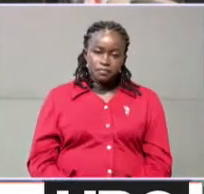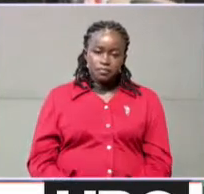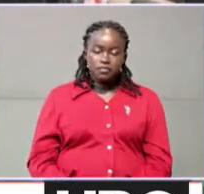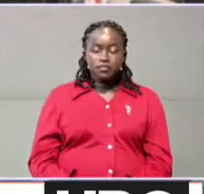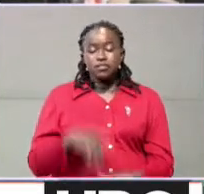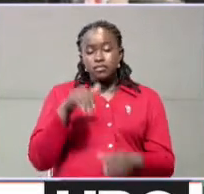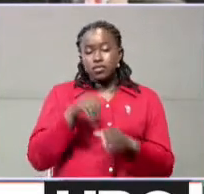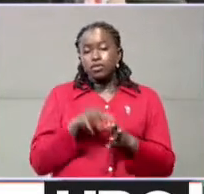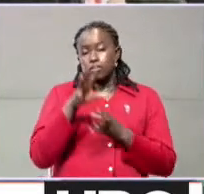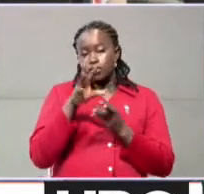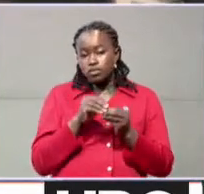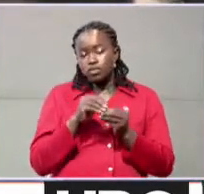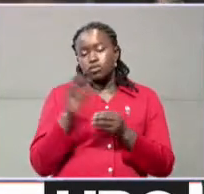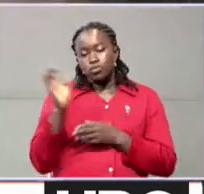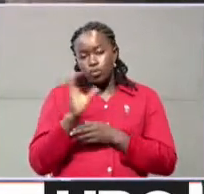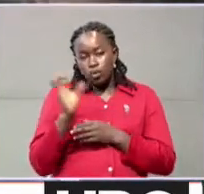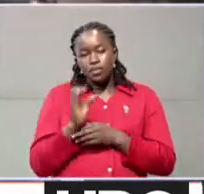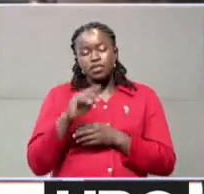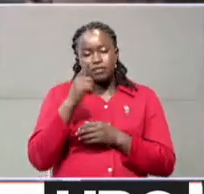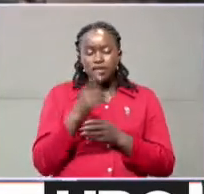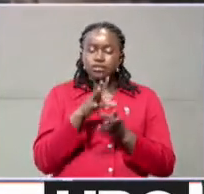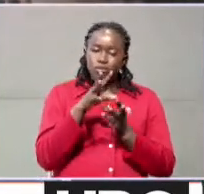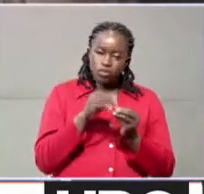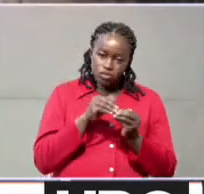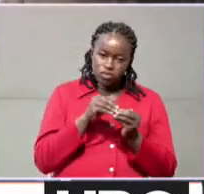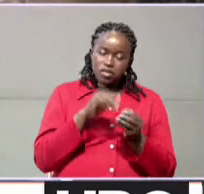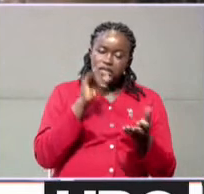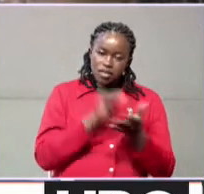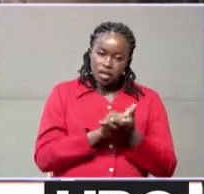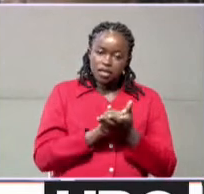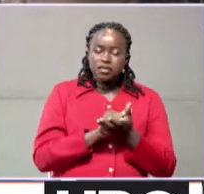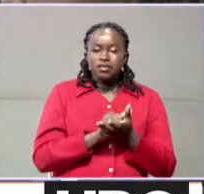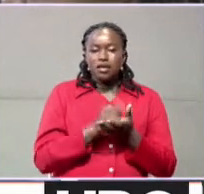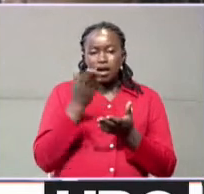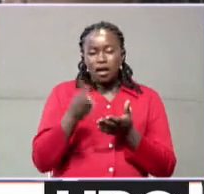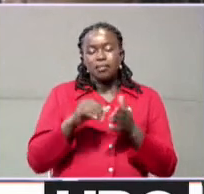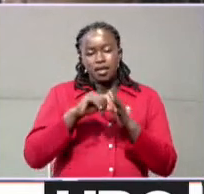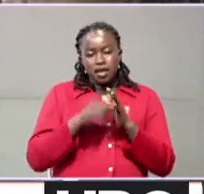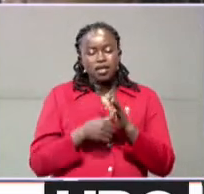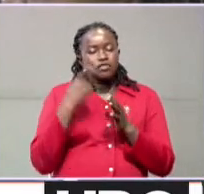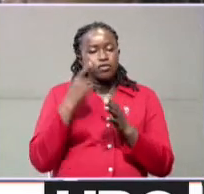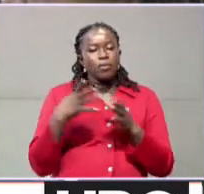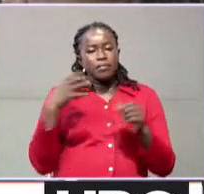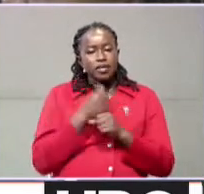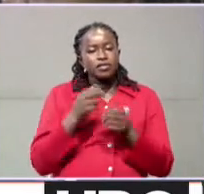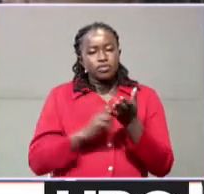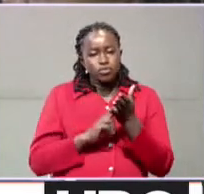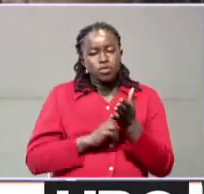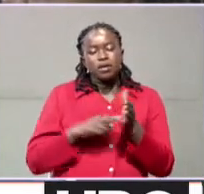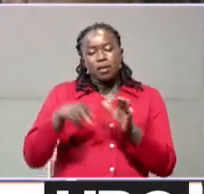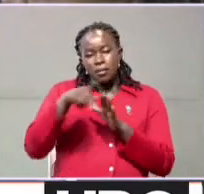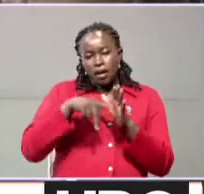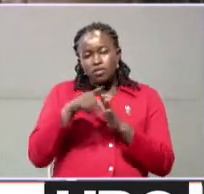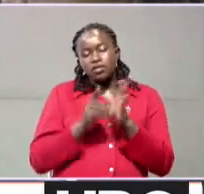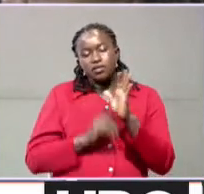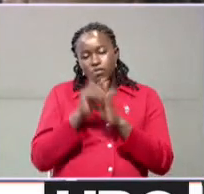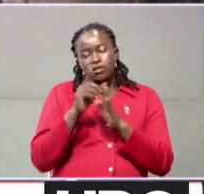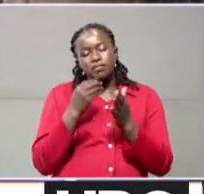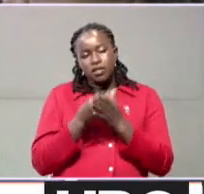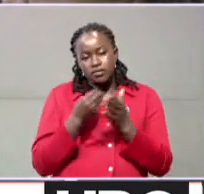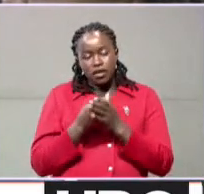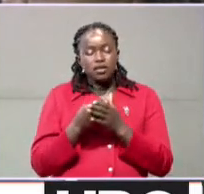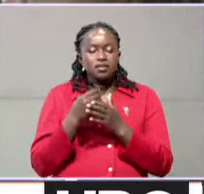conclusion the committee first concludes that the alleged case of misuse of policy development funds by the district local